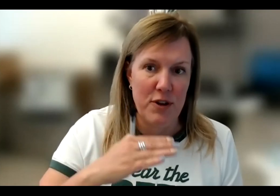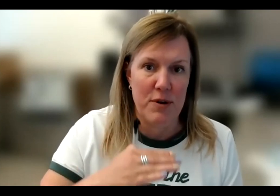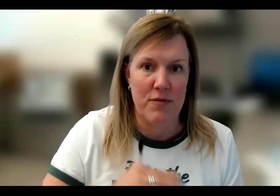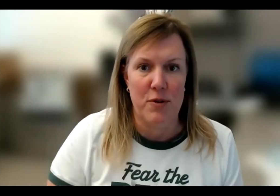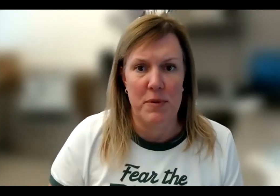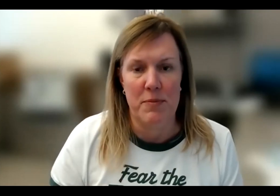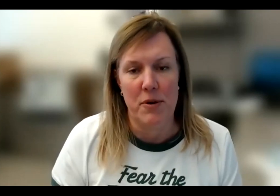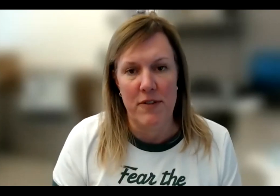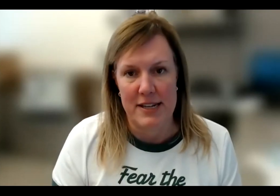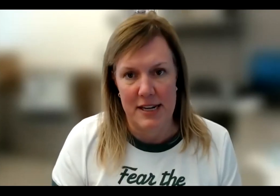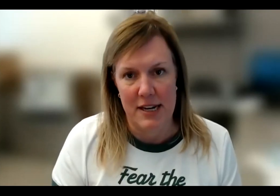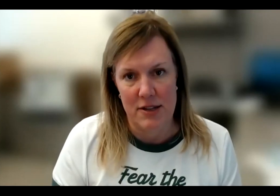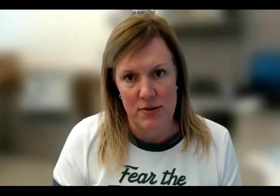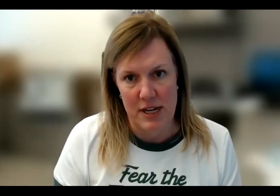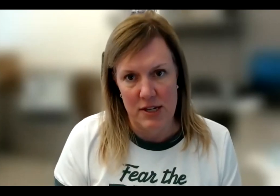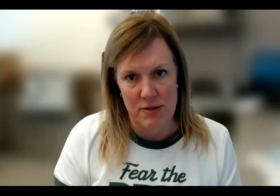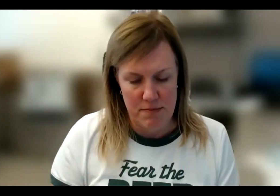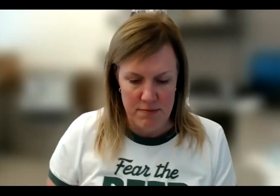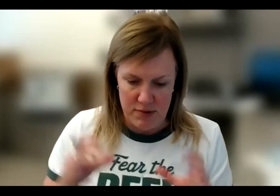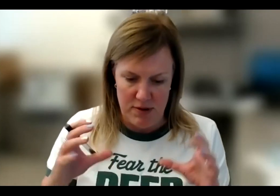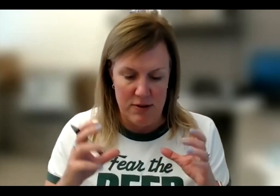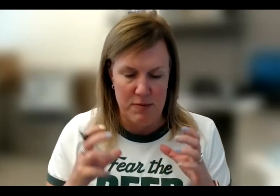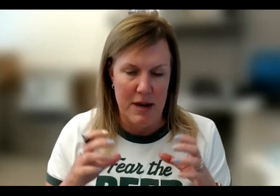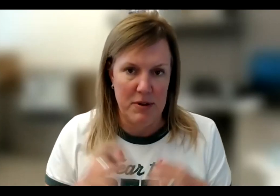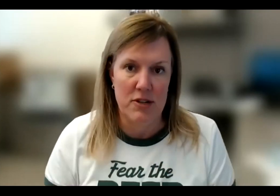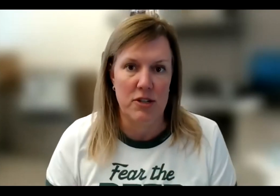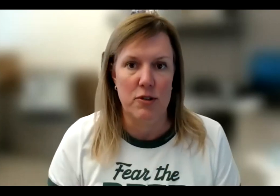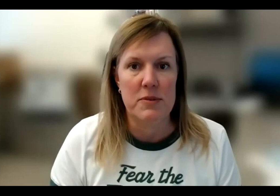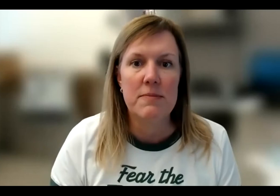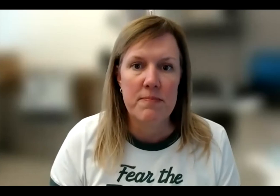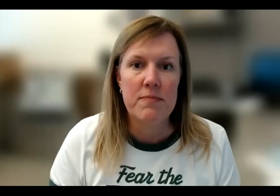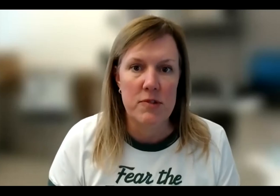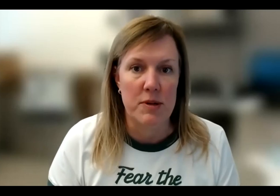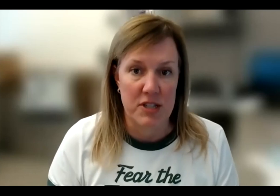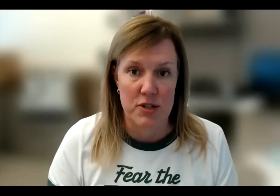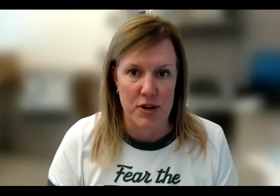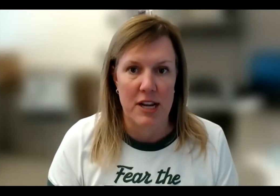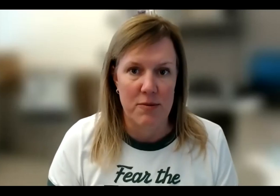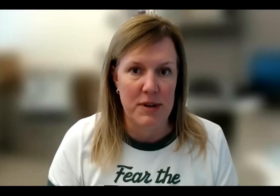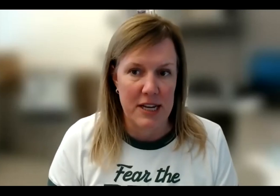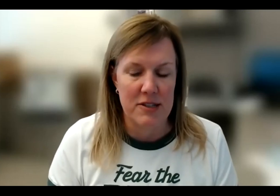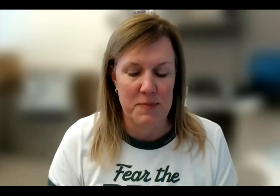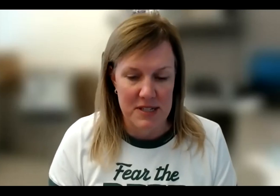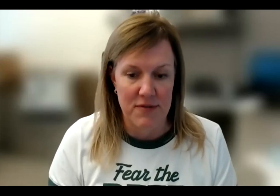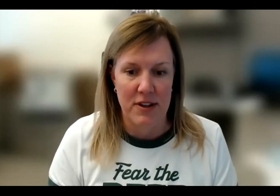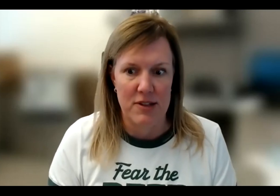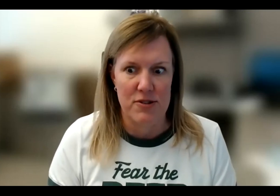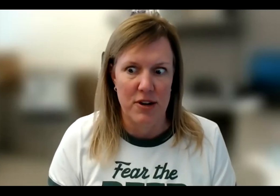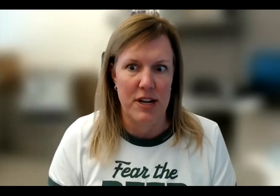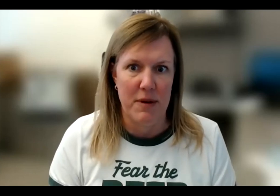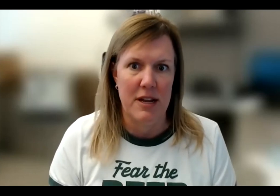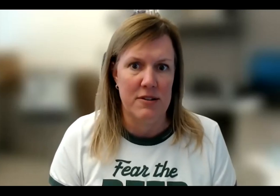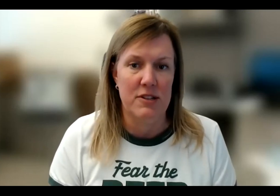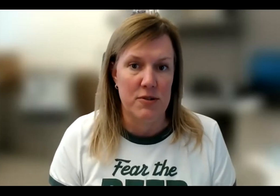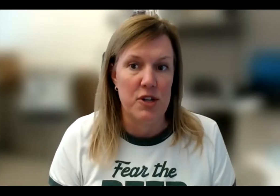we have fewer and fewer people vaccinated in those in those population groups. So it's concerning. We need specifically those